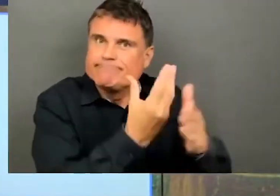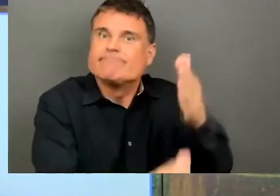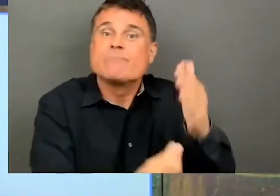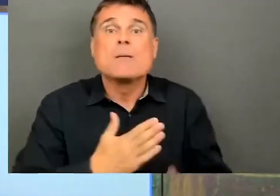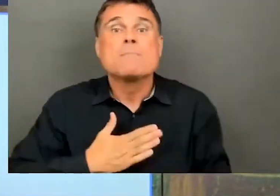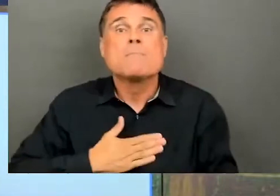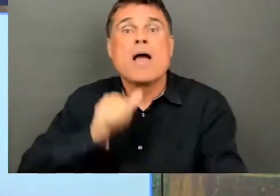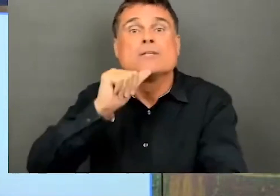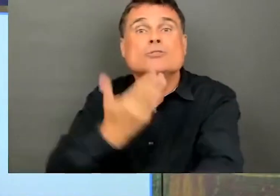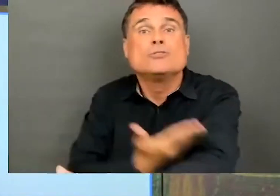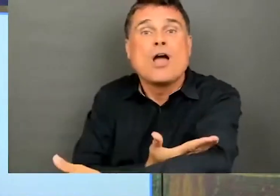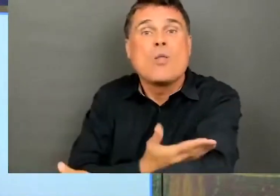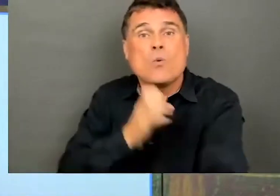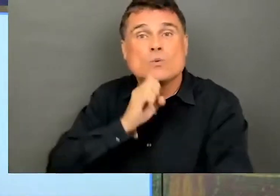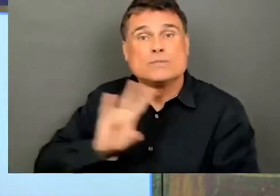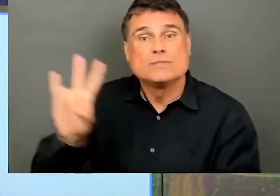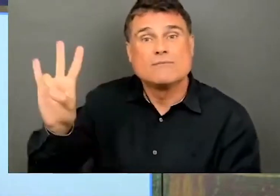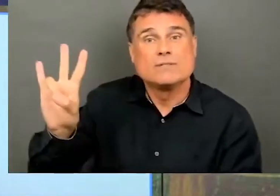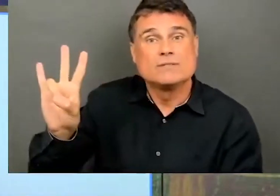affects us all.